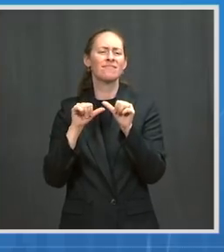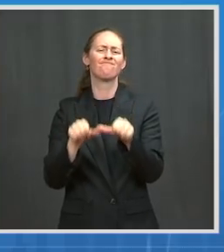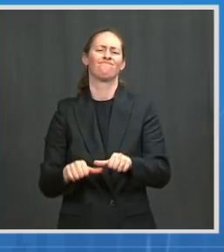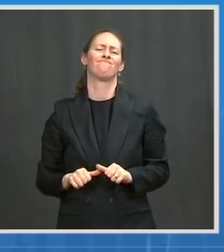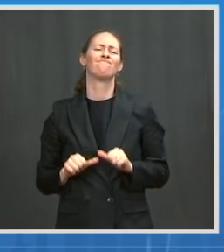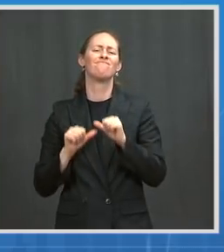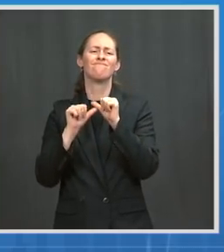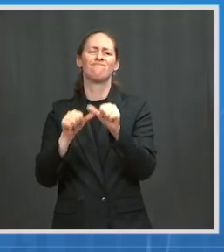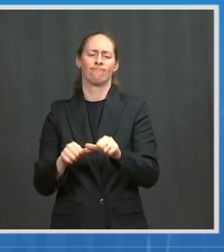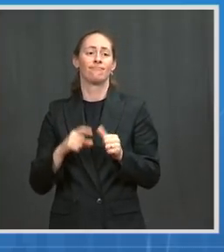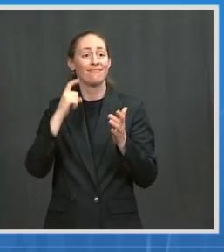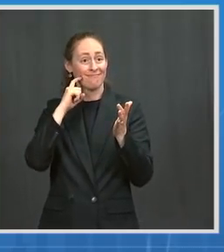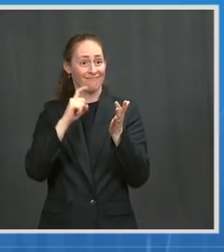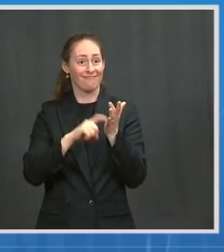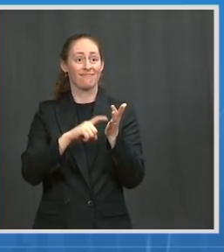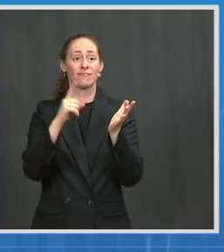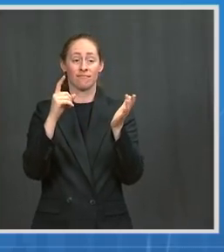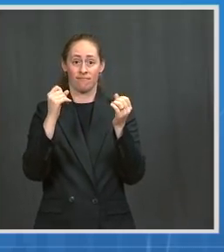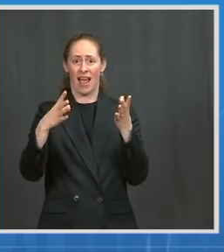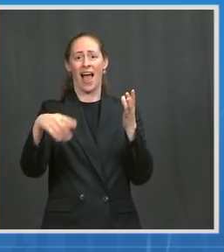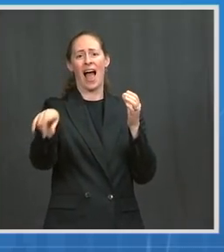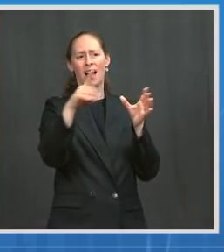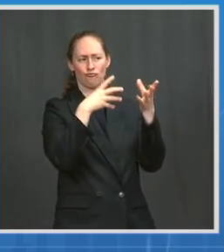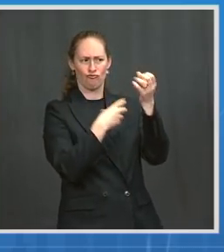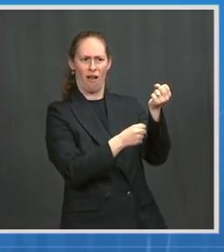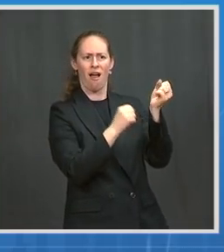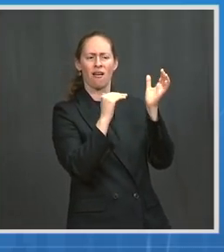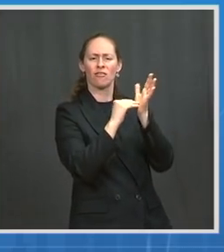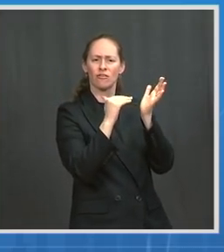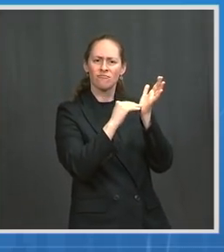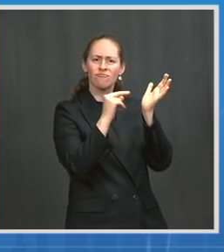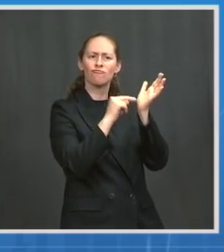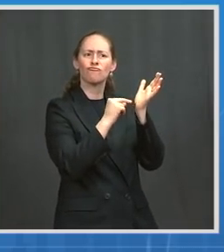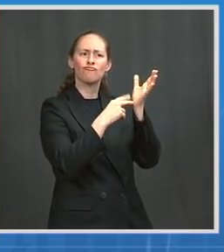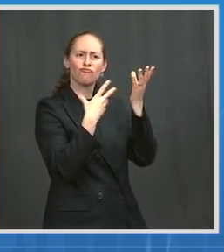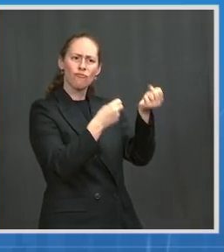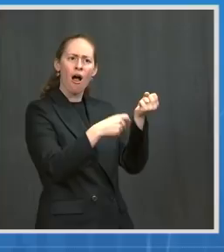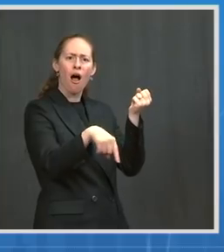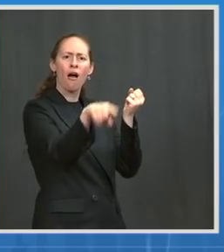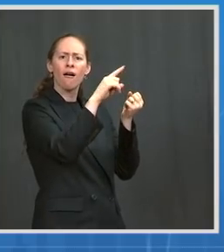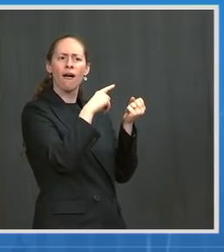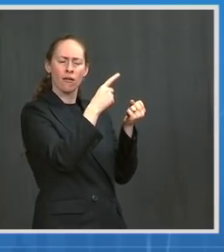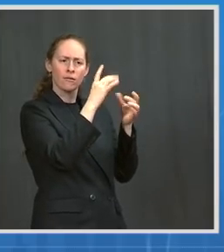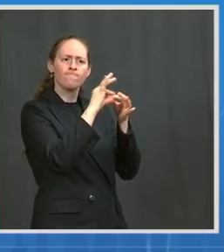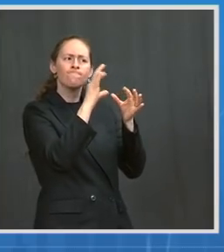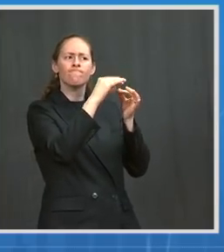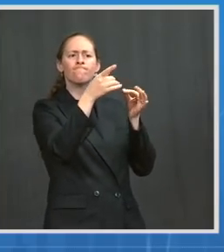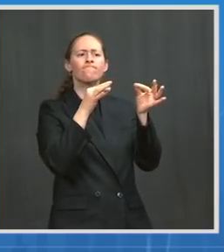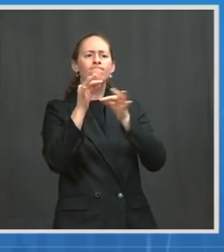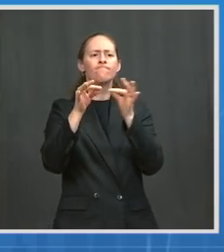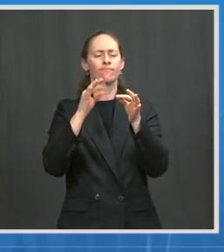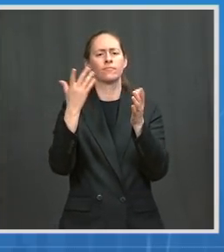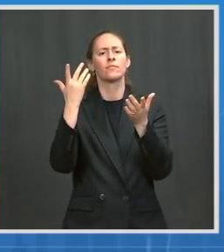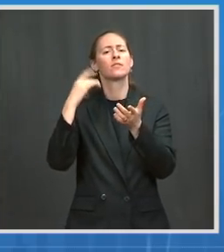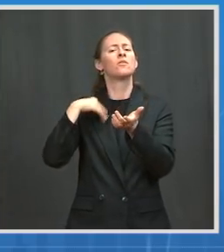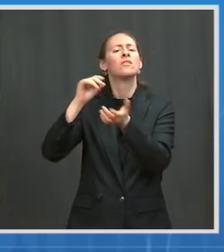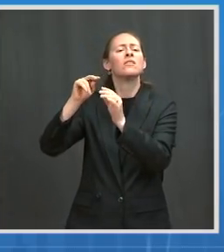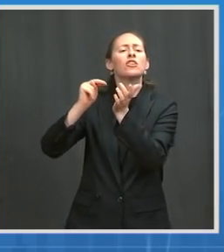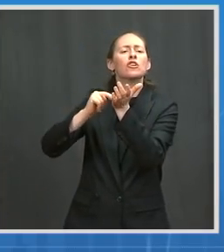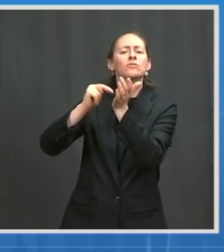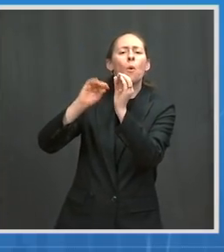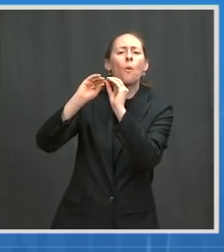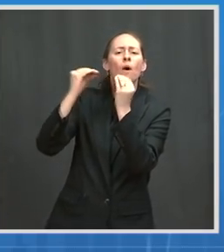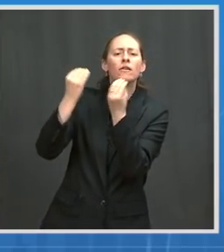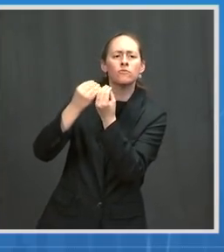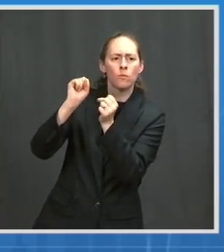also built partnerships with medical organizations and health systems across the country who have committed to reaching out to patients and their